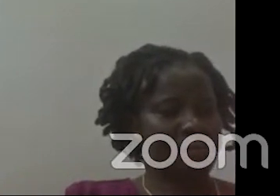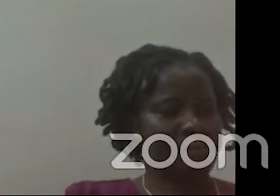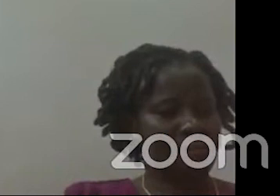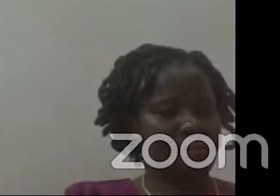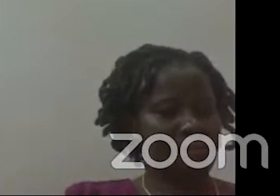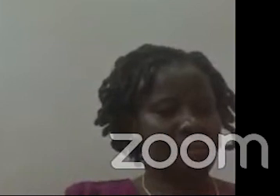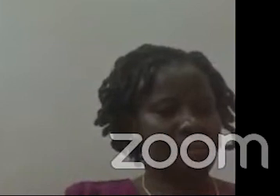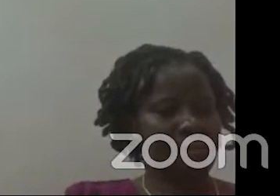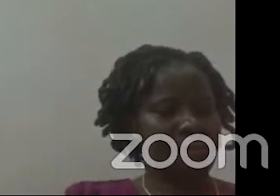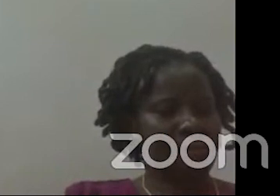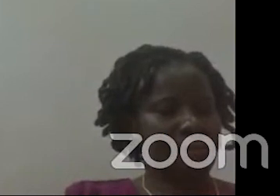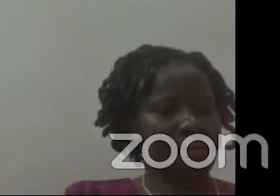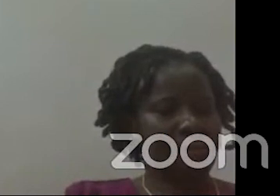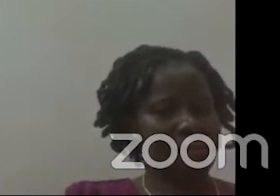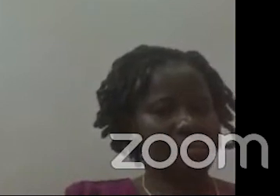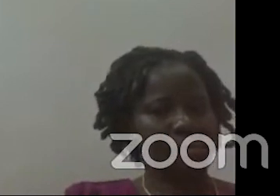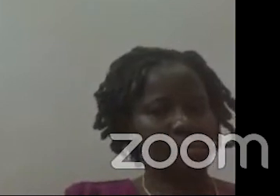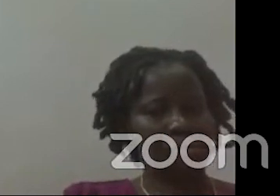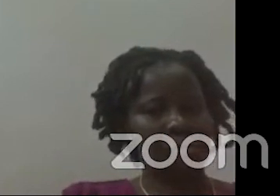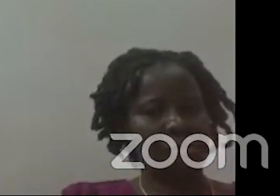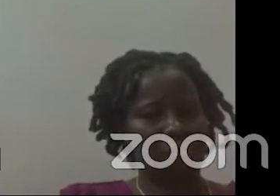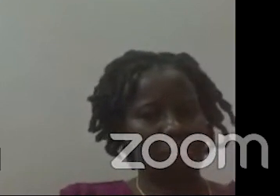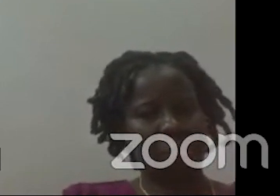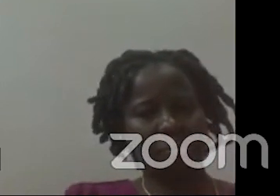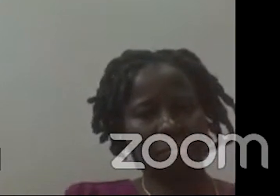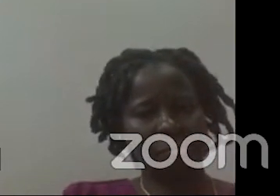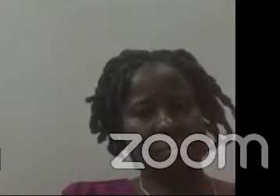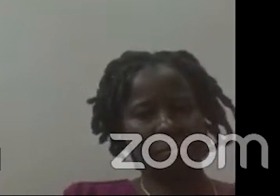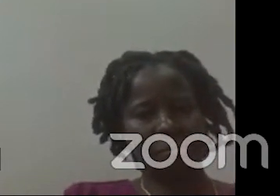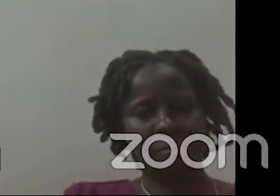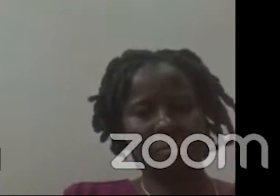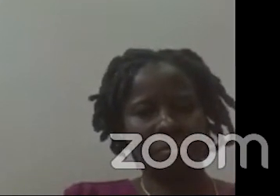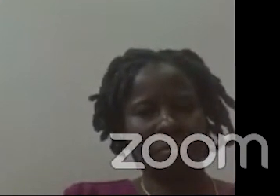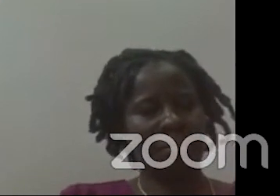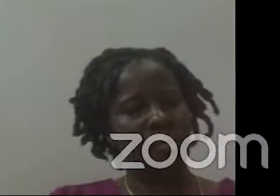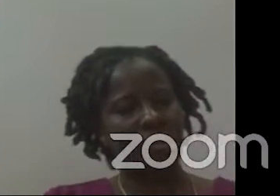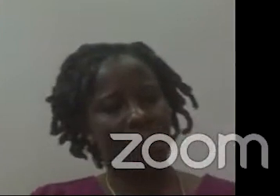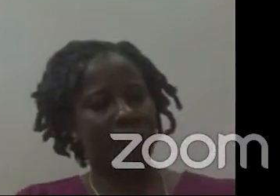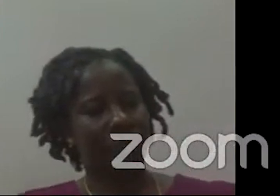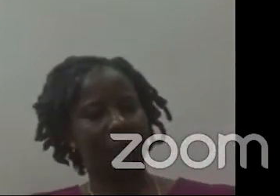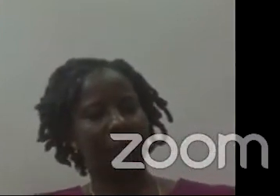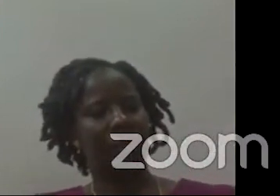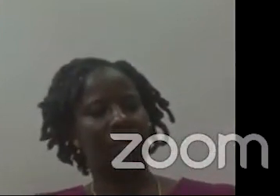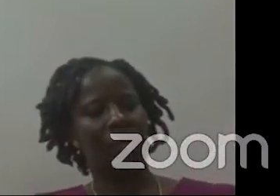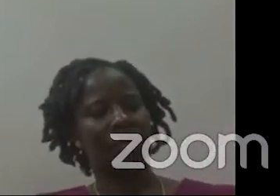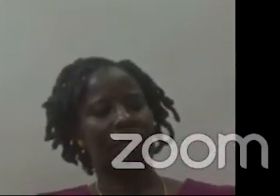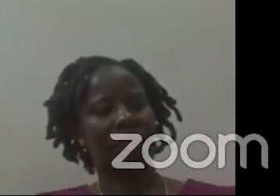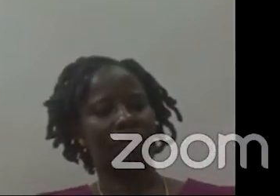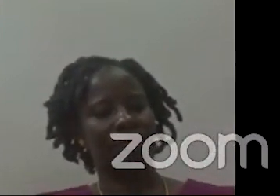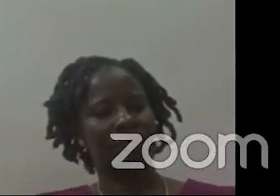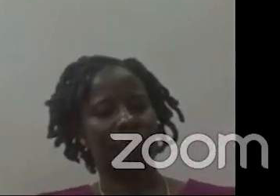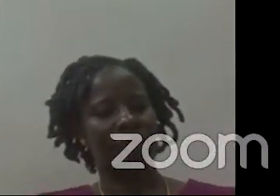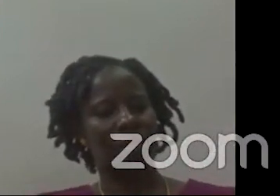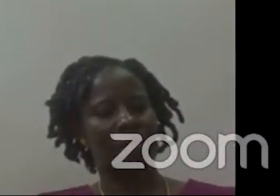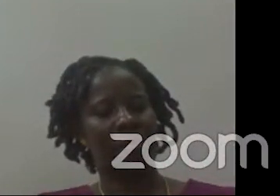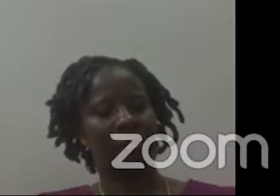they're looking after their children. They are doing this because it is that instinct. But given an opportunity that they have